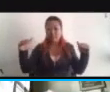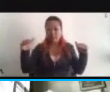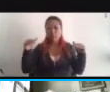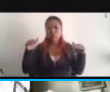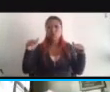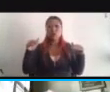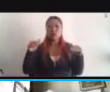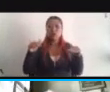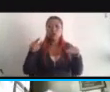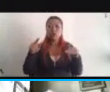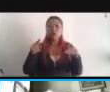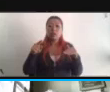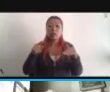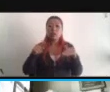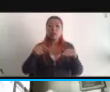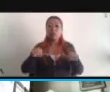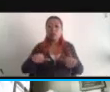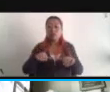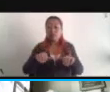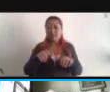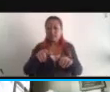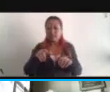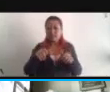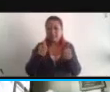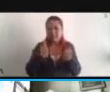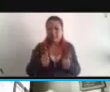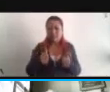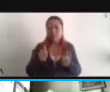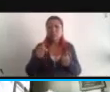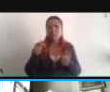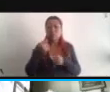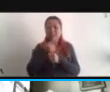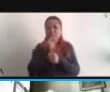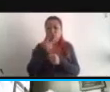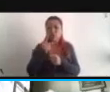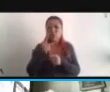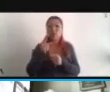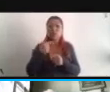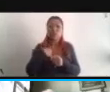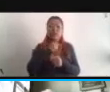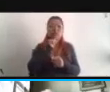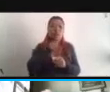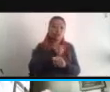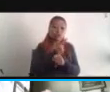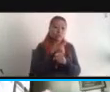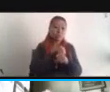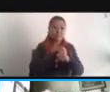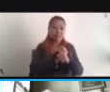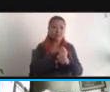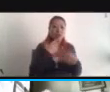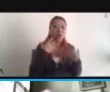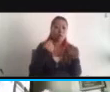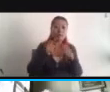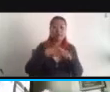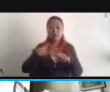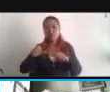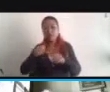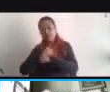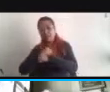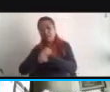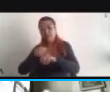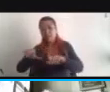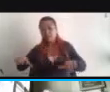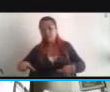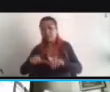degraded. So we want to make sure, one, that we're protecting health outcomes and also protecting performance outcomes. Medical conditions, we cover a